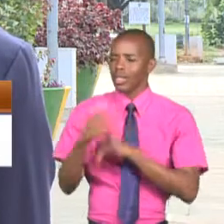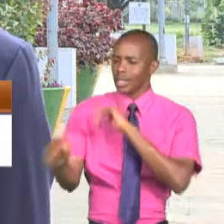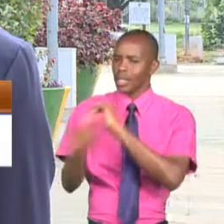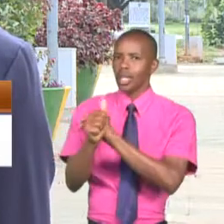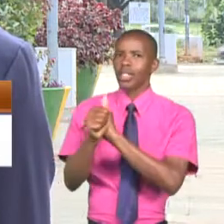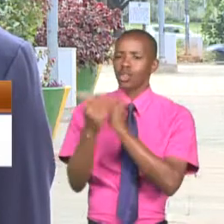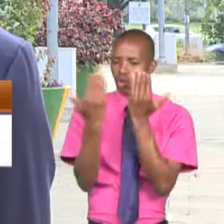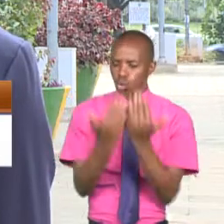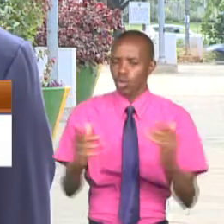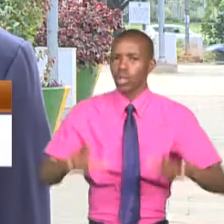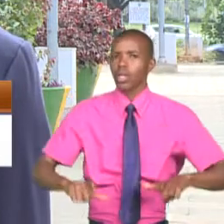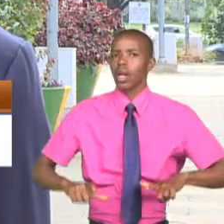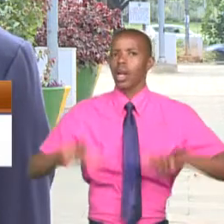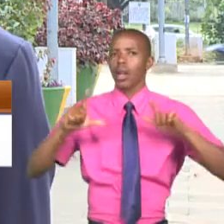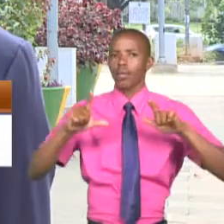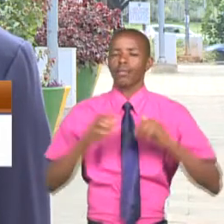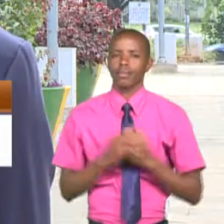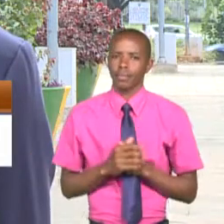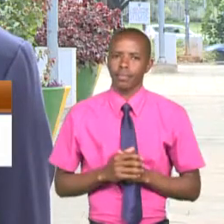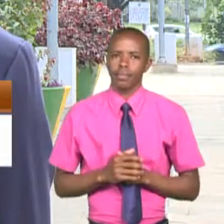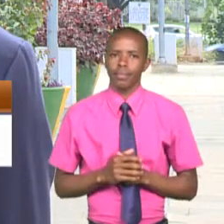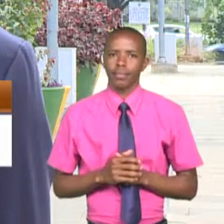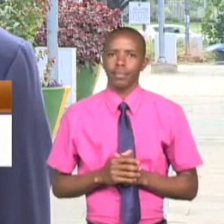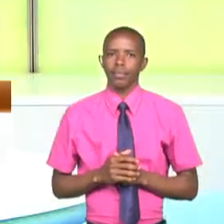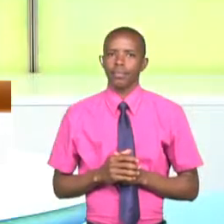our children.